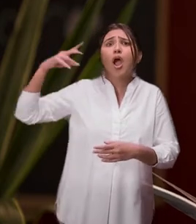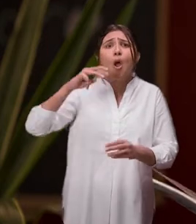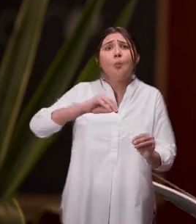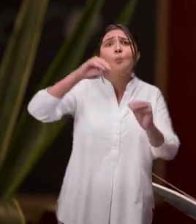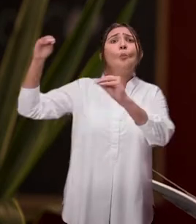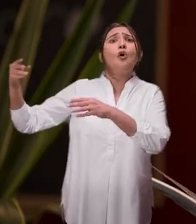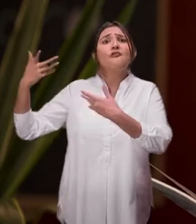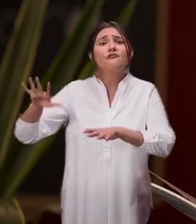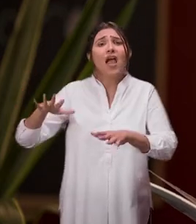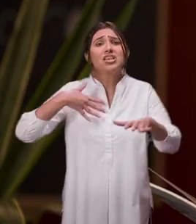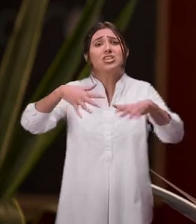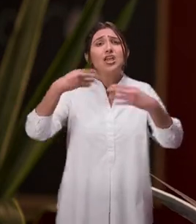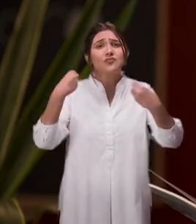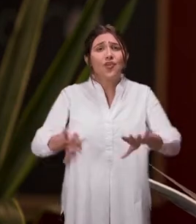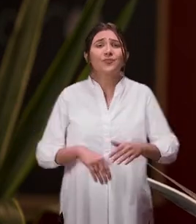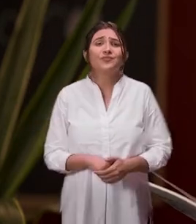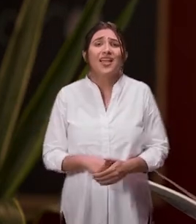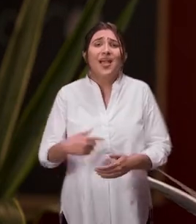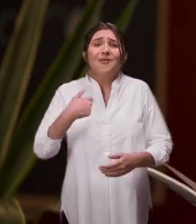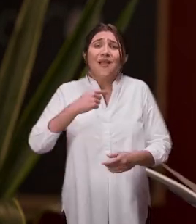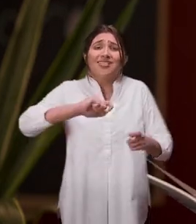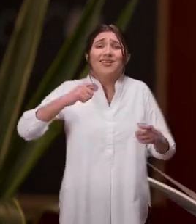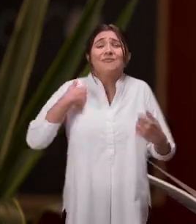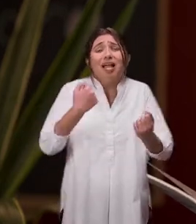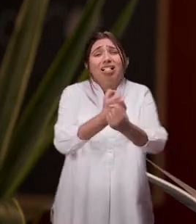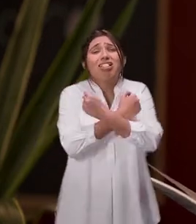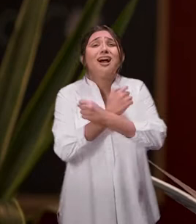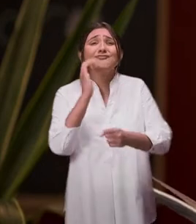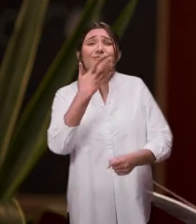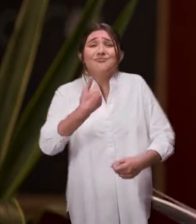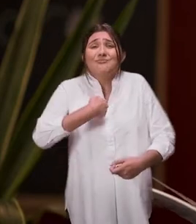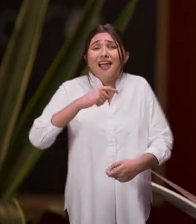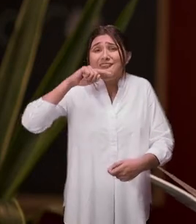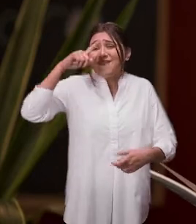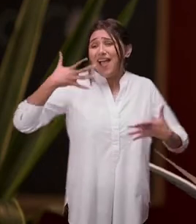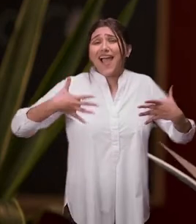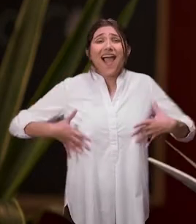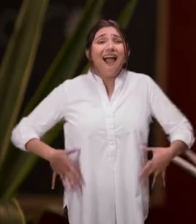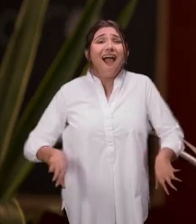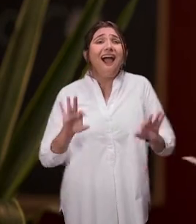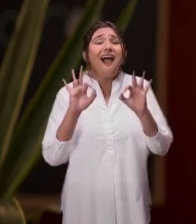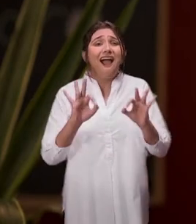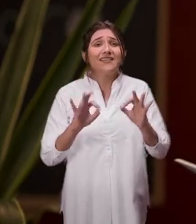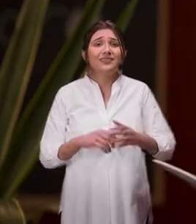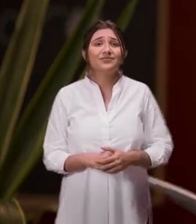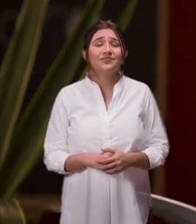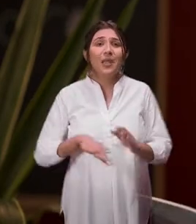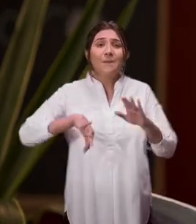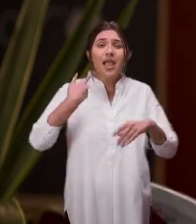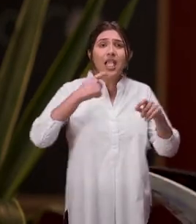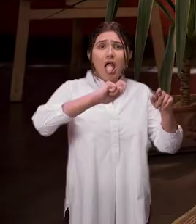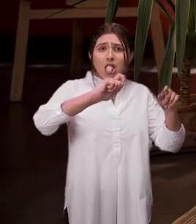moved away because of the threat they faced in our city. I wrote about how much I loved school and how proud I was of my